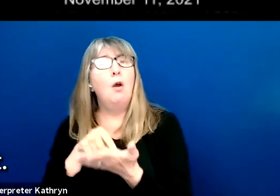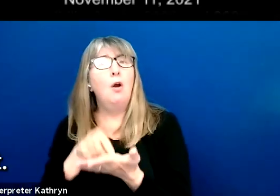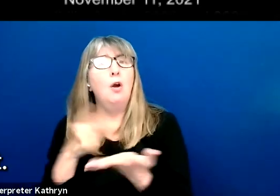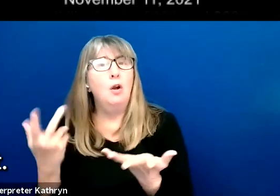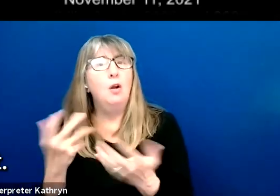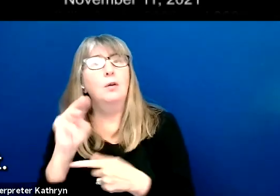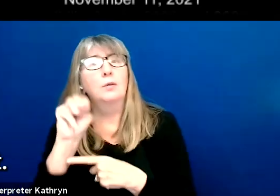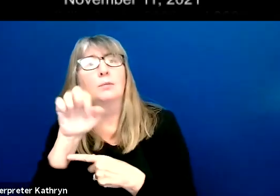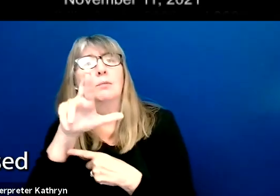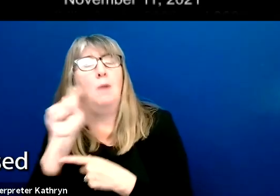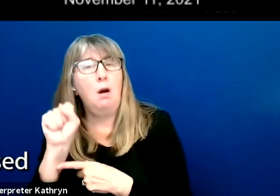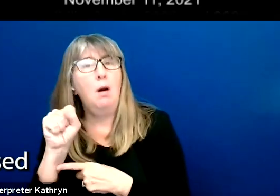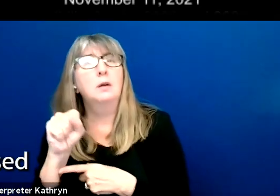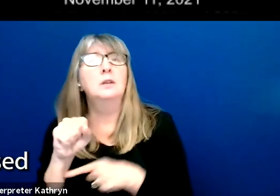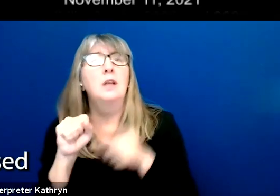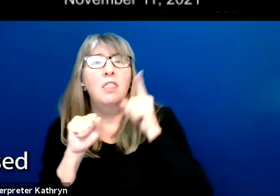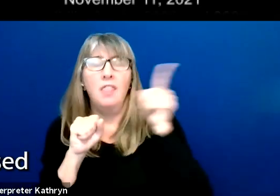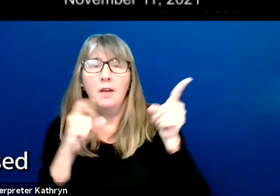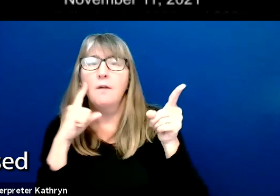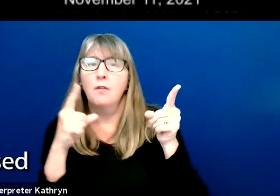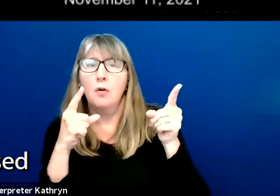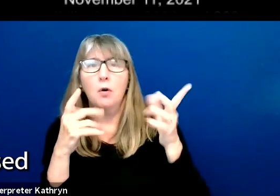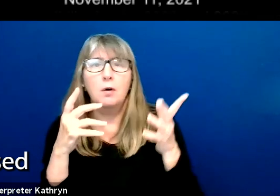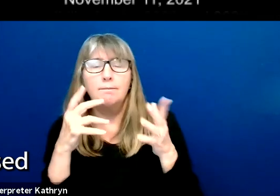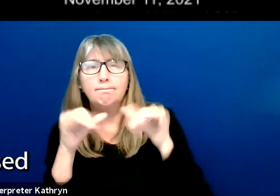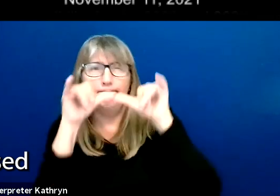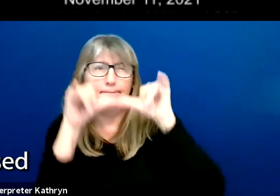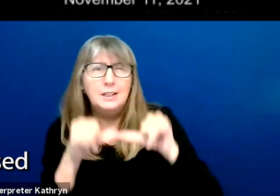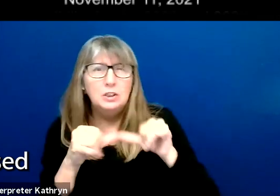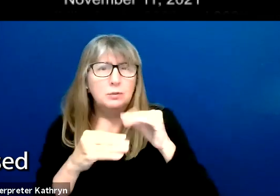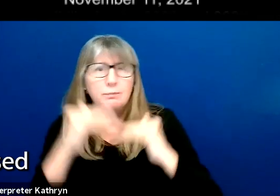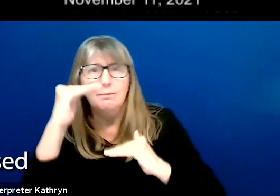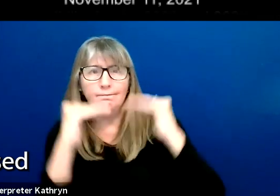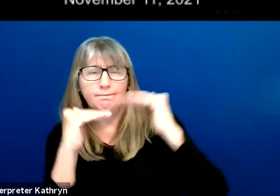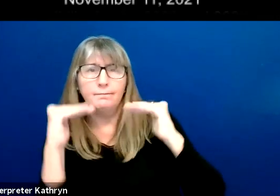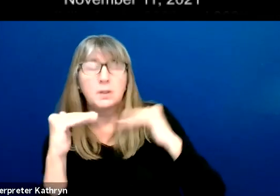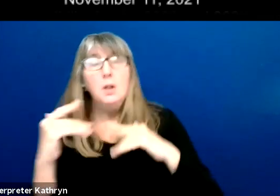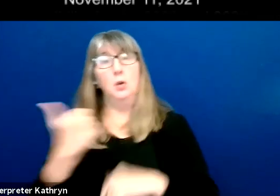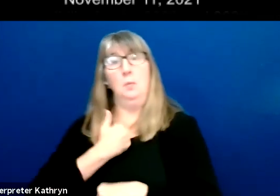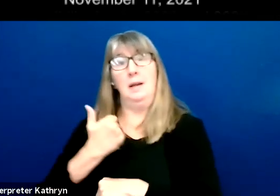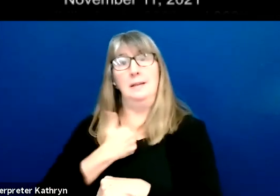function of height. And so I was actually like writing software that was going to be used